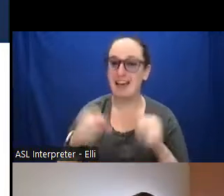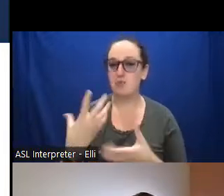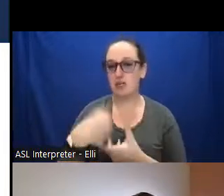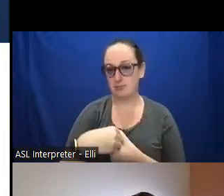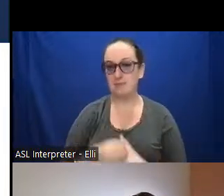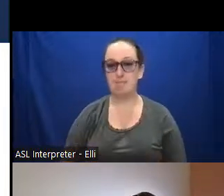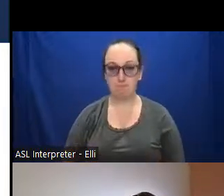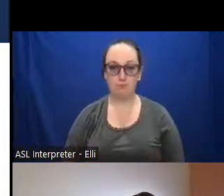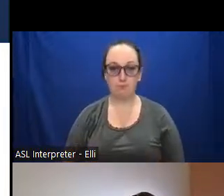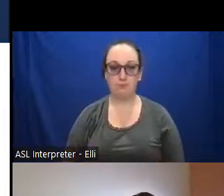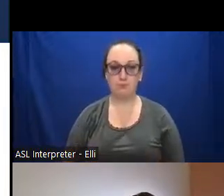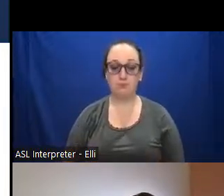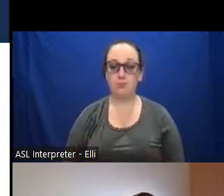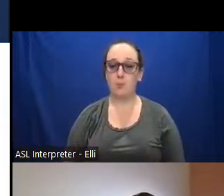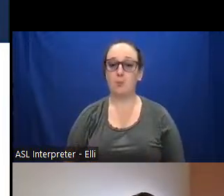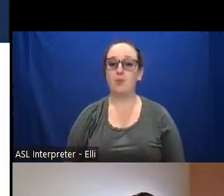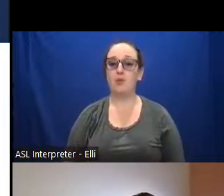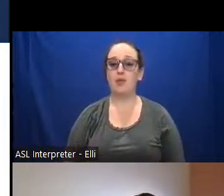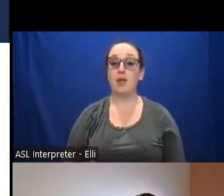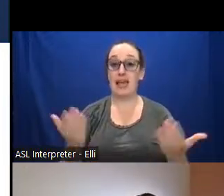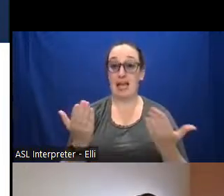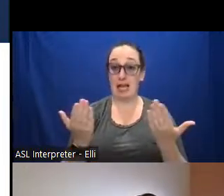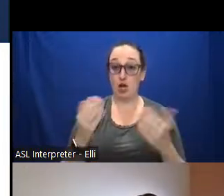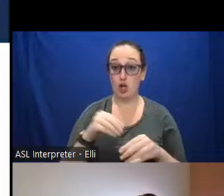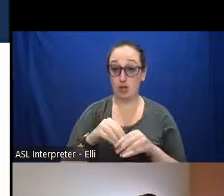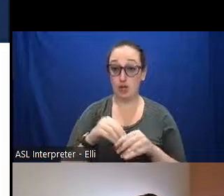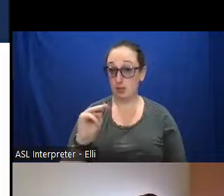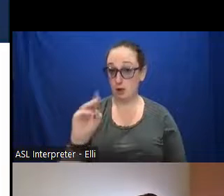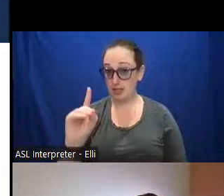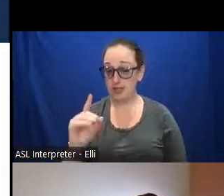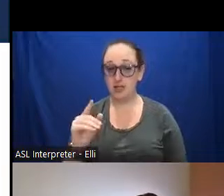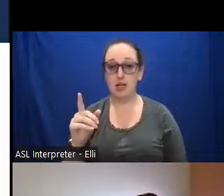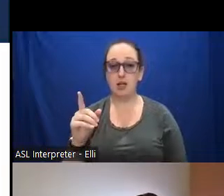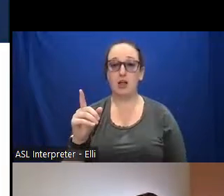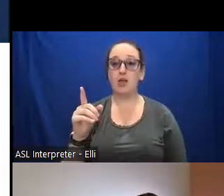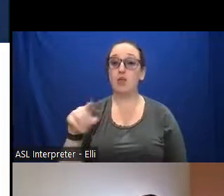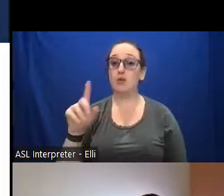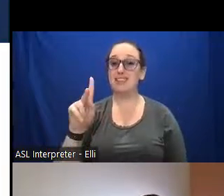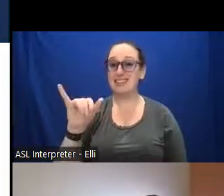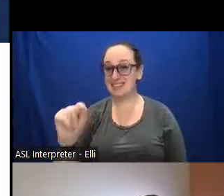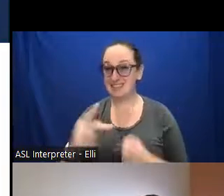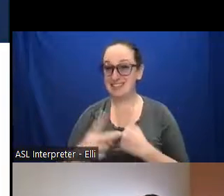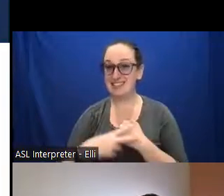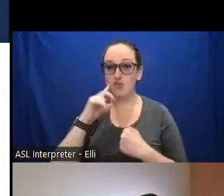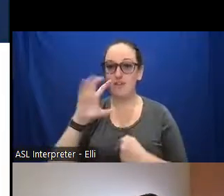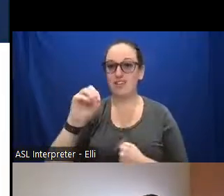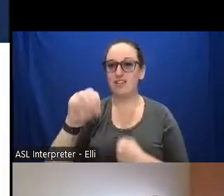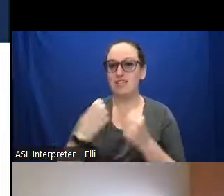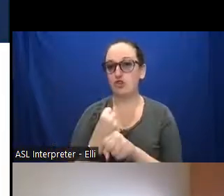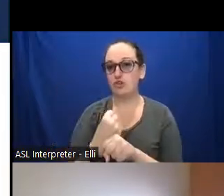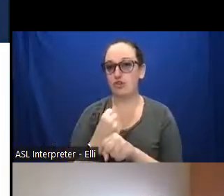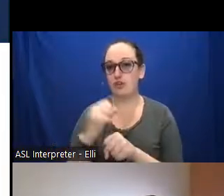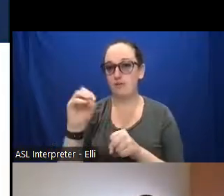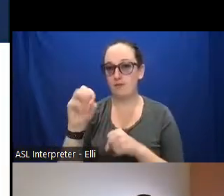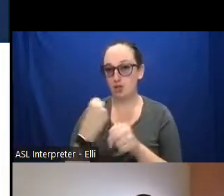process. Here in Montgomery County, those kits are saved for 50 years. And